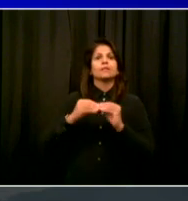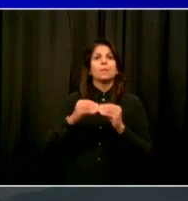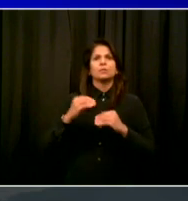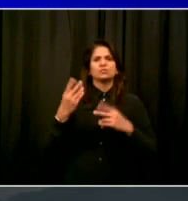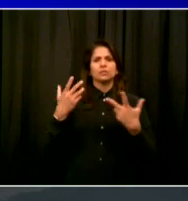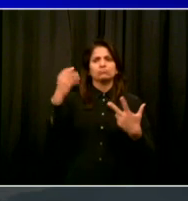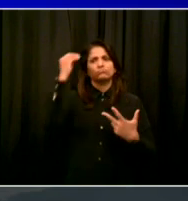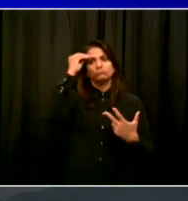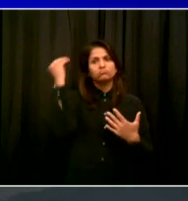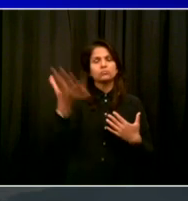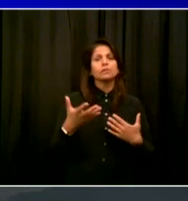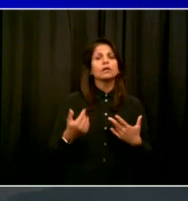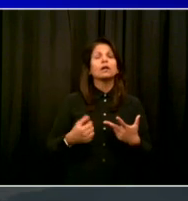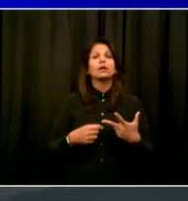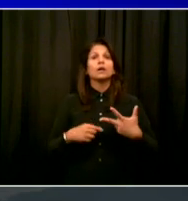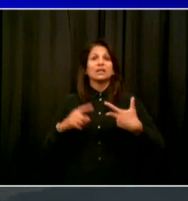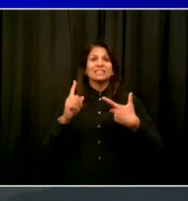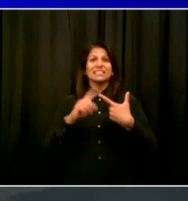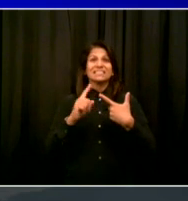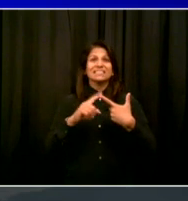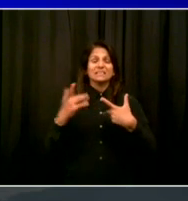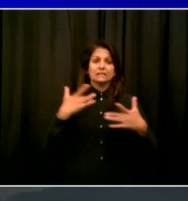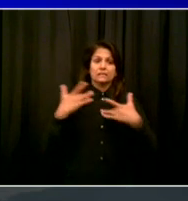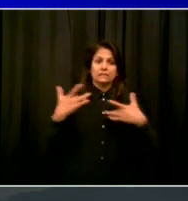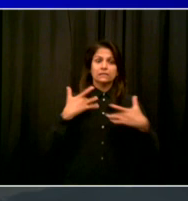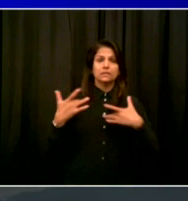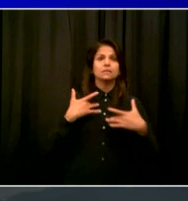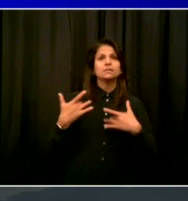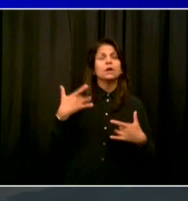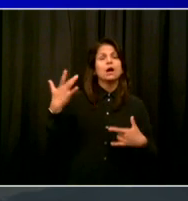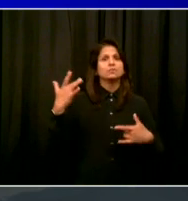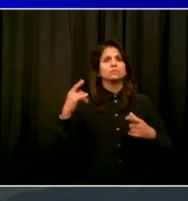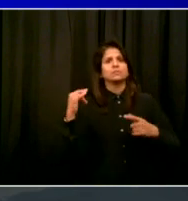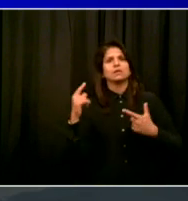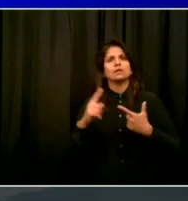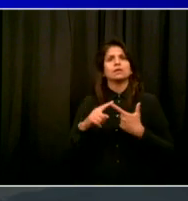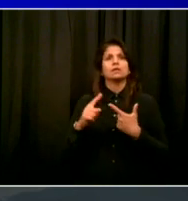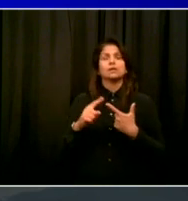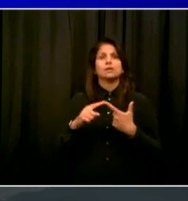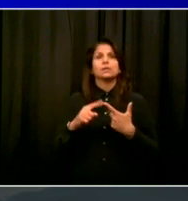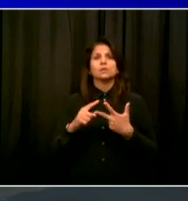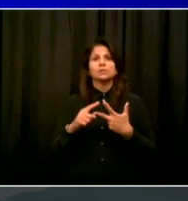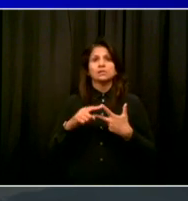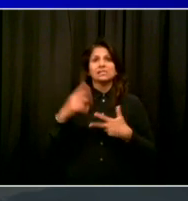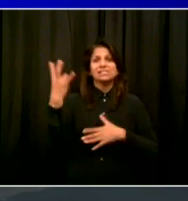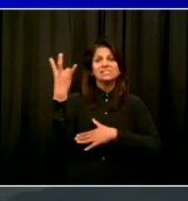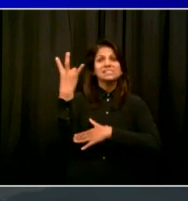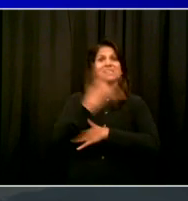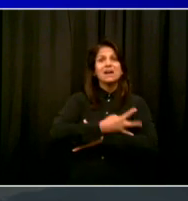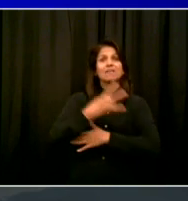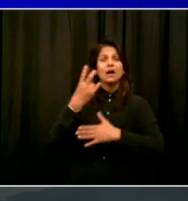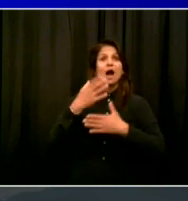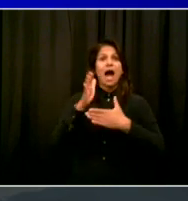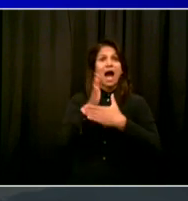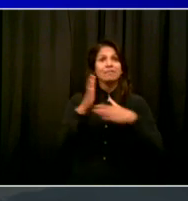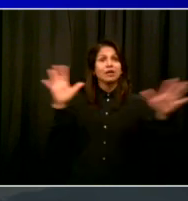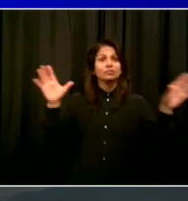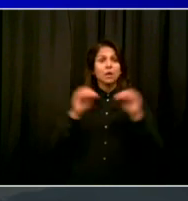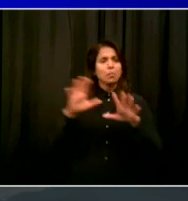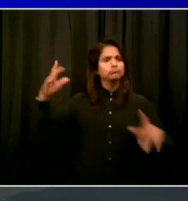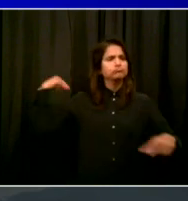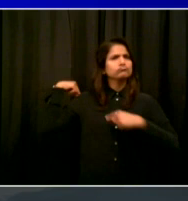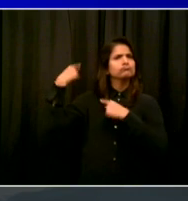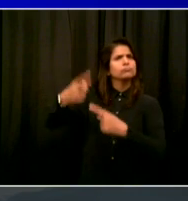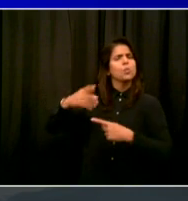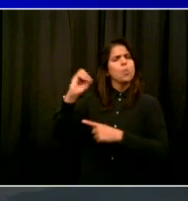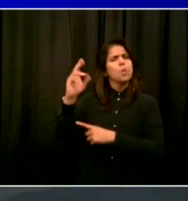new reported cases on a 7-day average, that threshold of 550 cases for a long time, that seemed like a threshold we would never surpass.